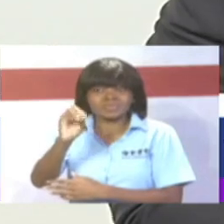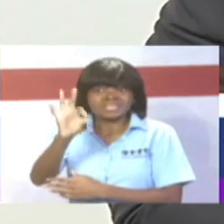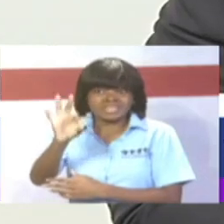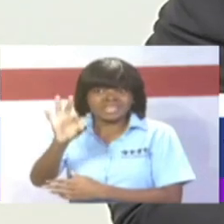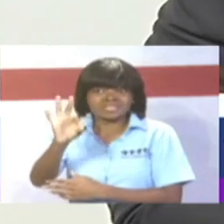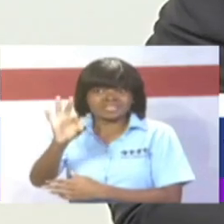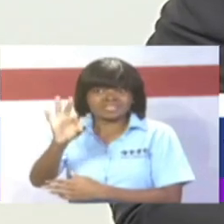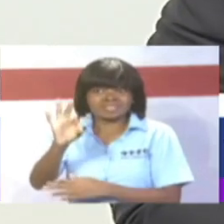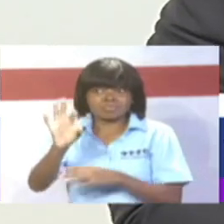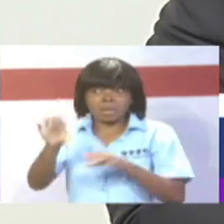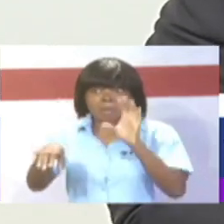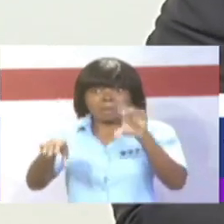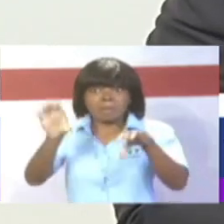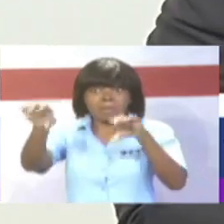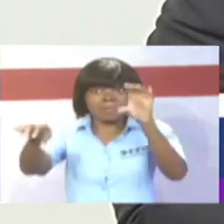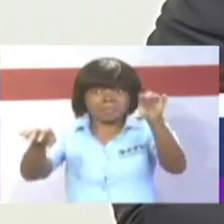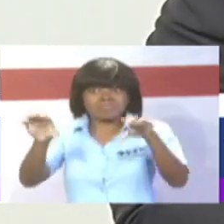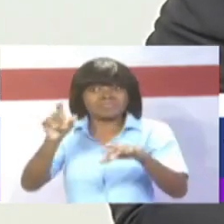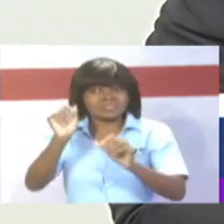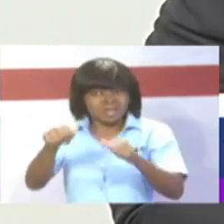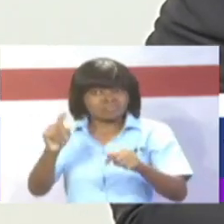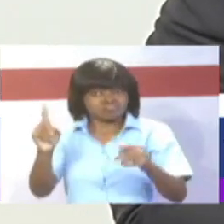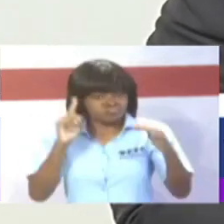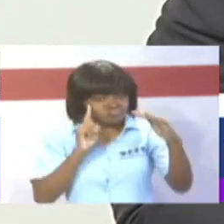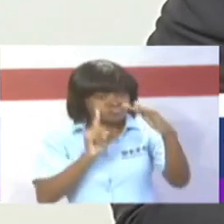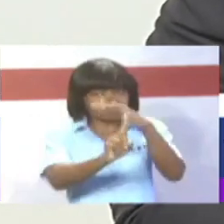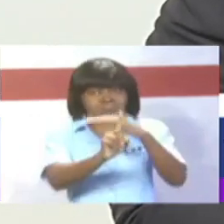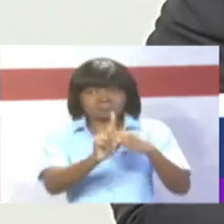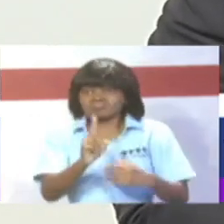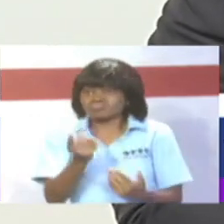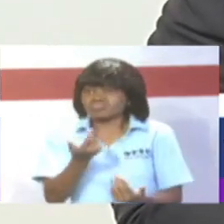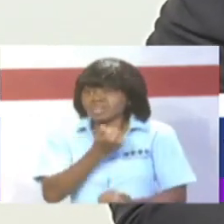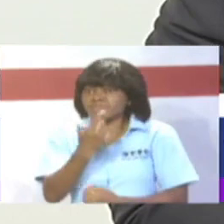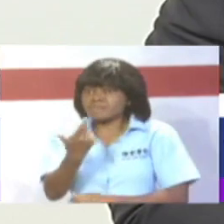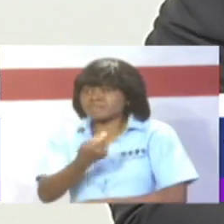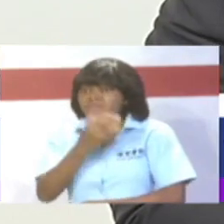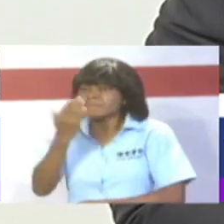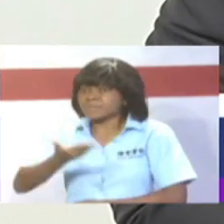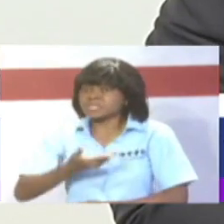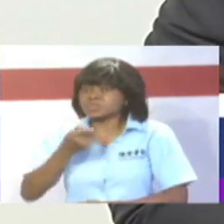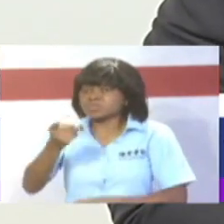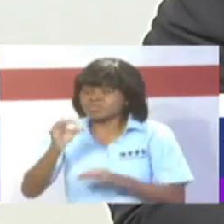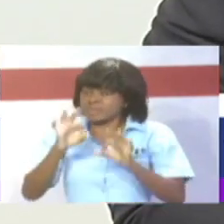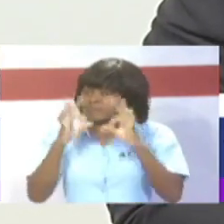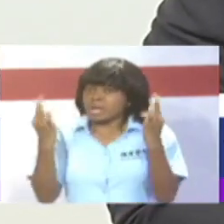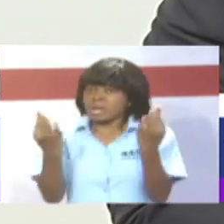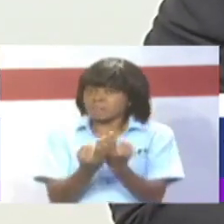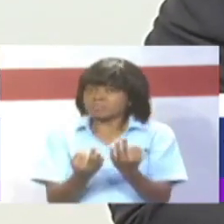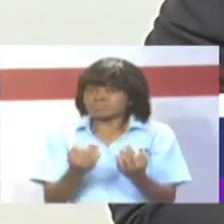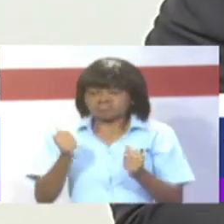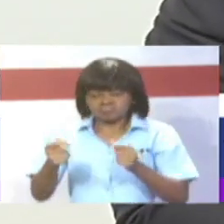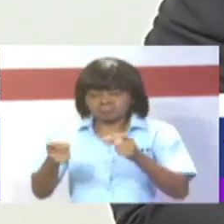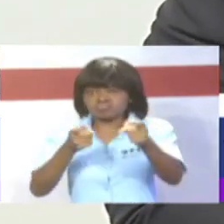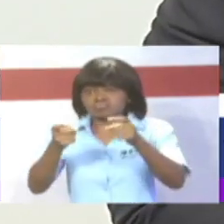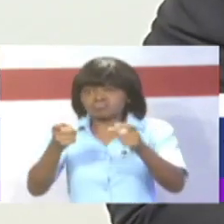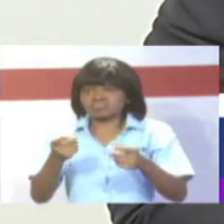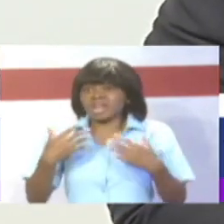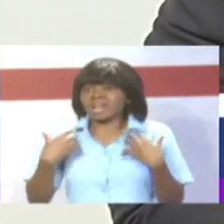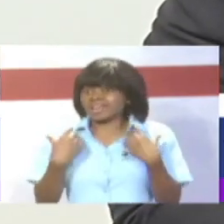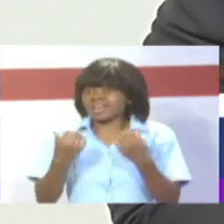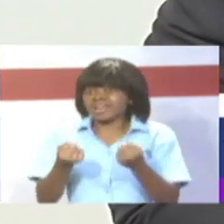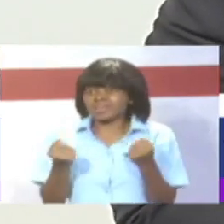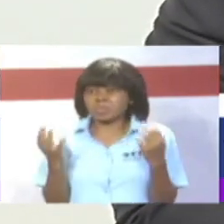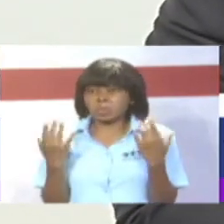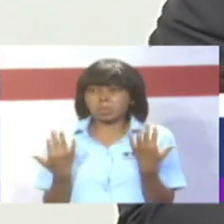brief video from the Hot Zone, I invite you and your family to take charge of your health. Don't delay.